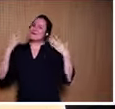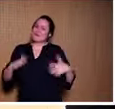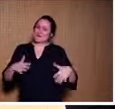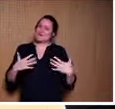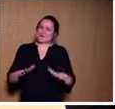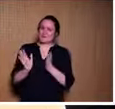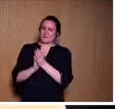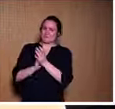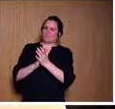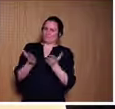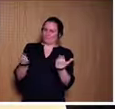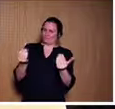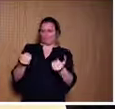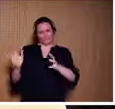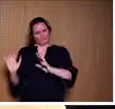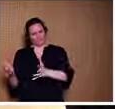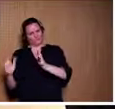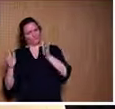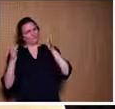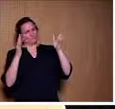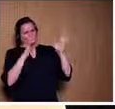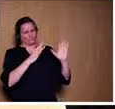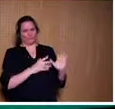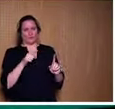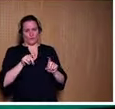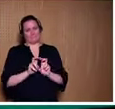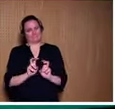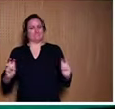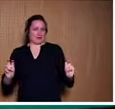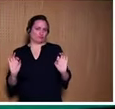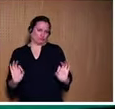A round of applause, a more warm round of applause for the speakers.